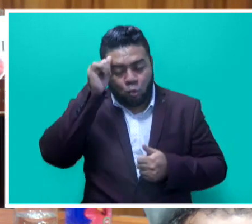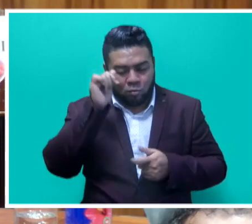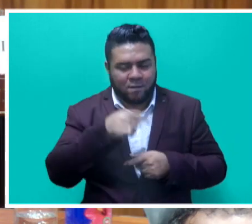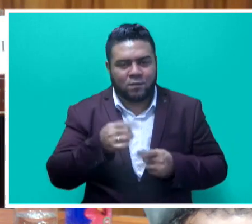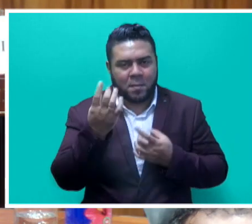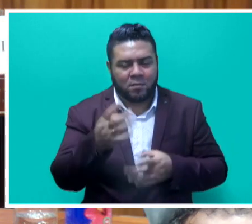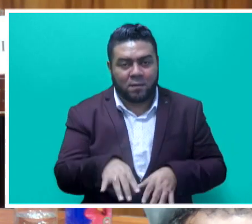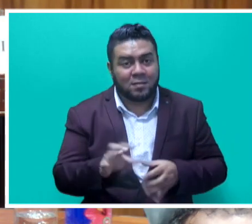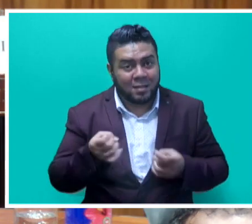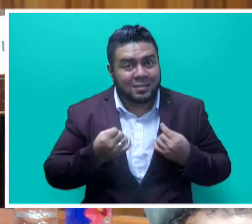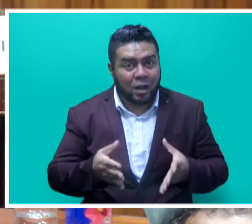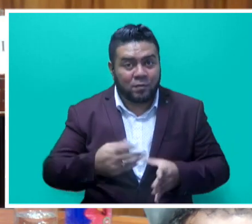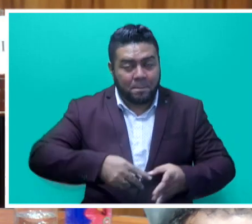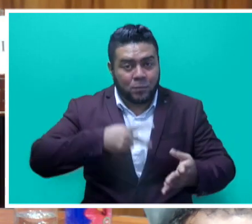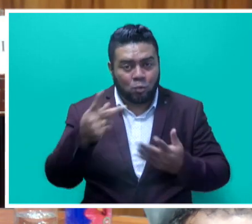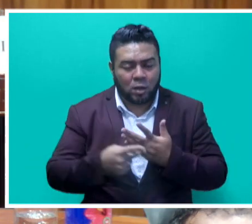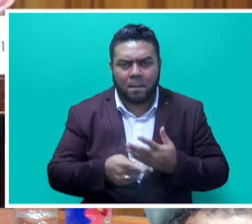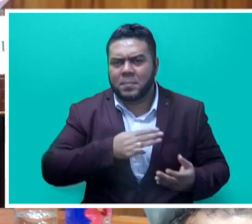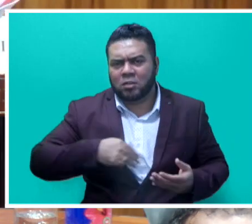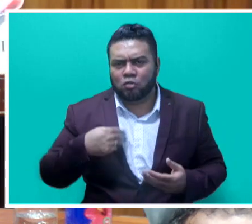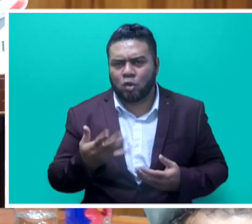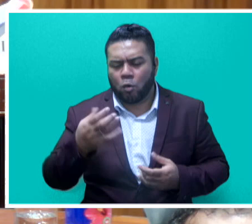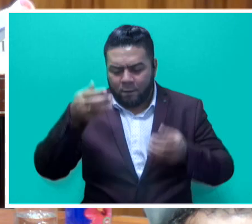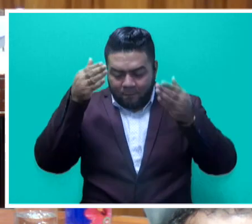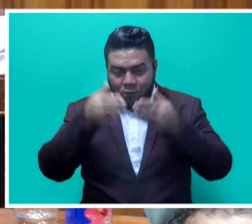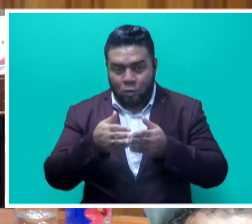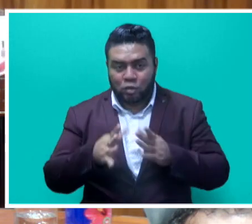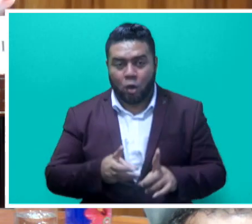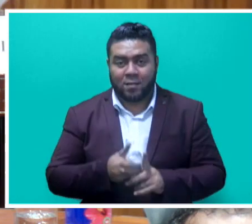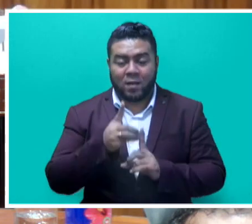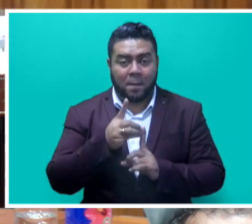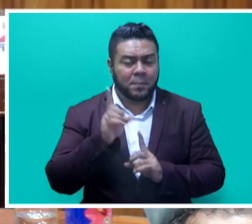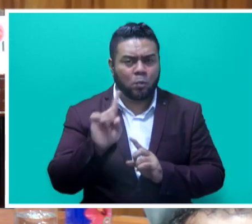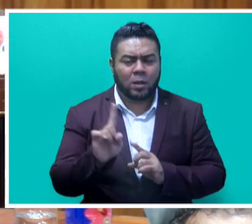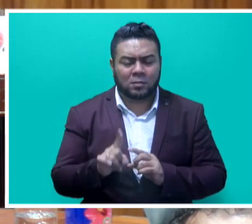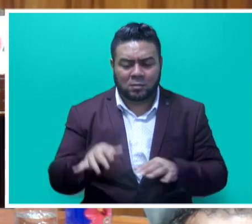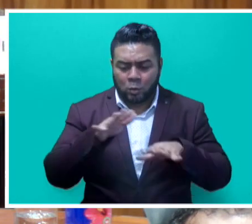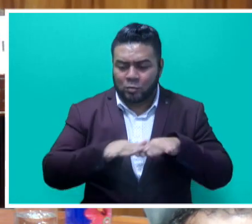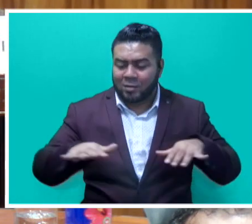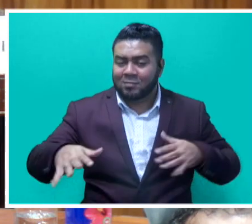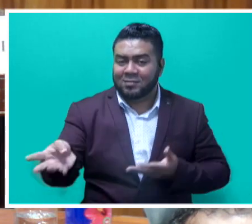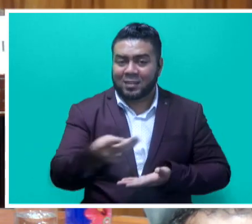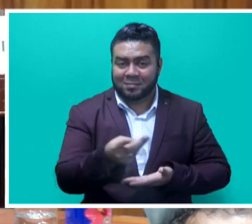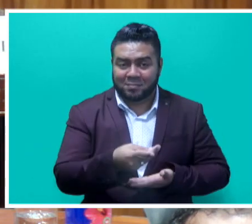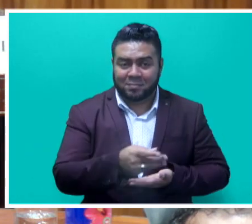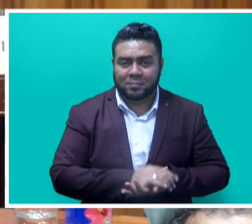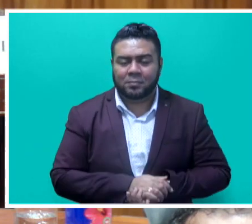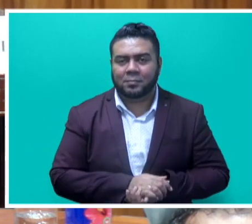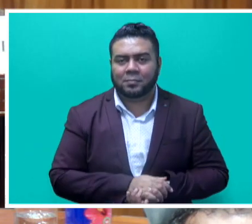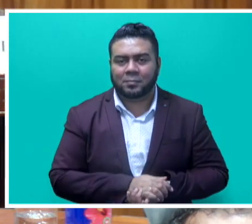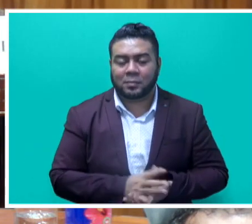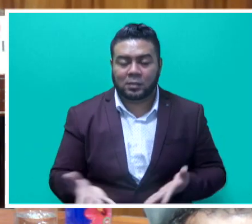inception of this project, the ministry has only been focusing on developing horizontal datum.